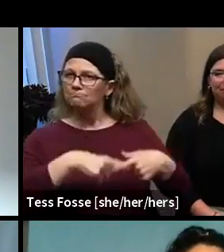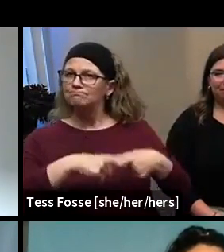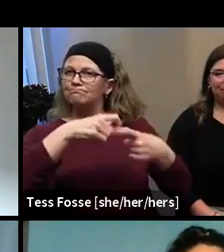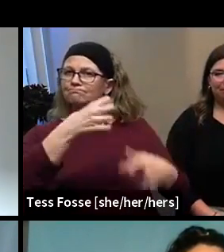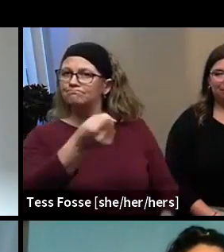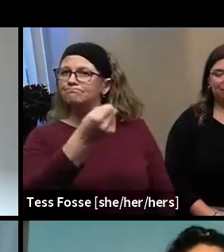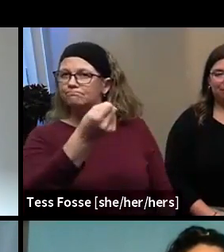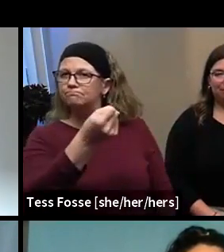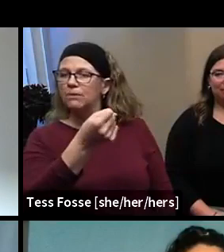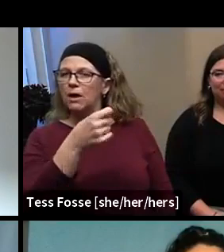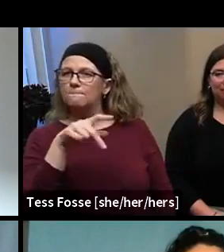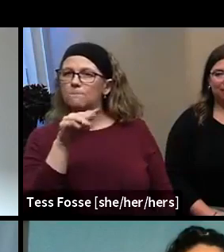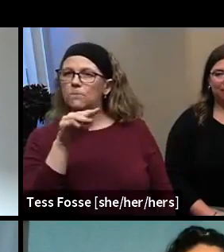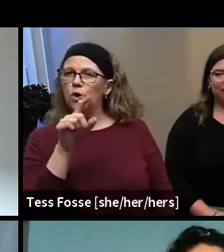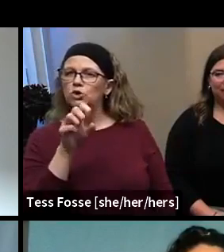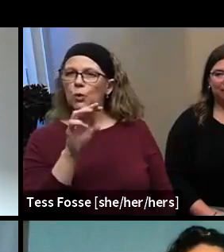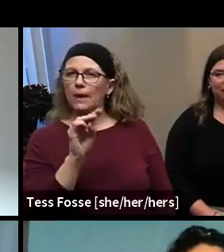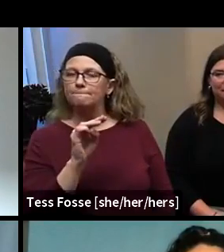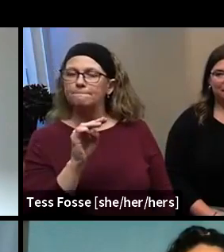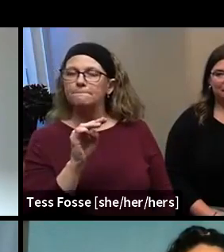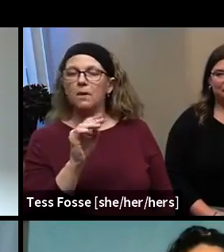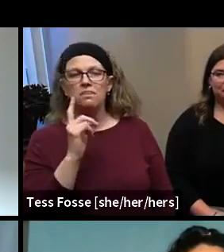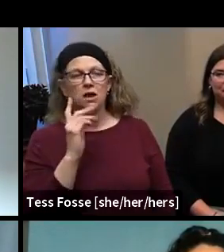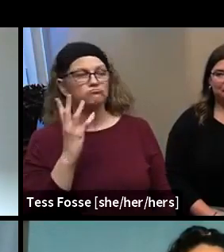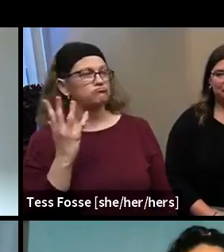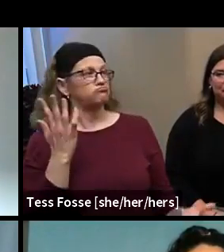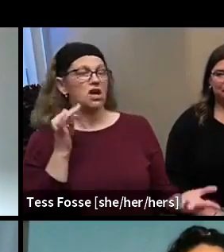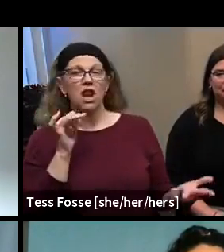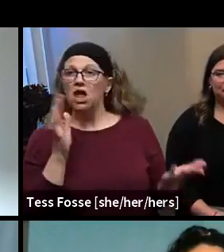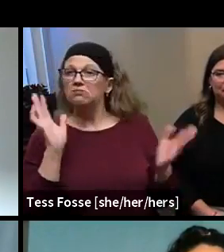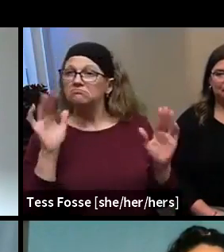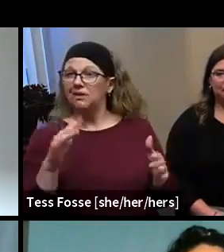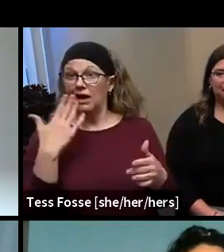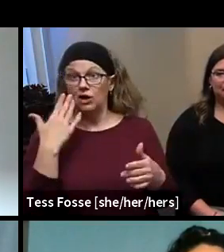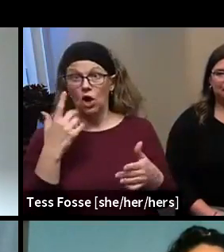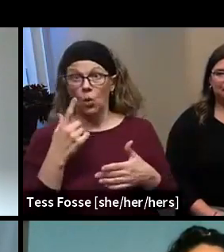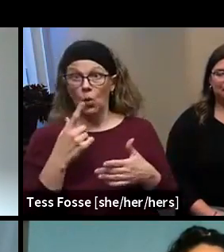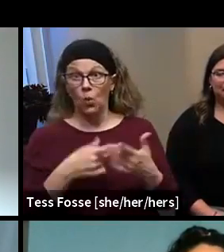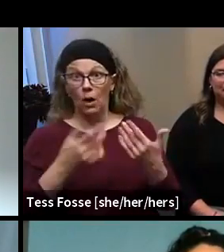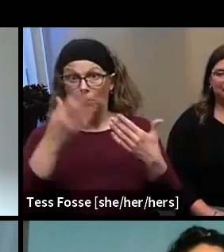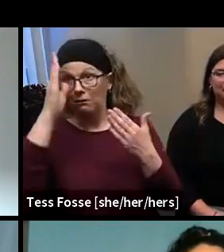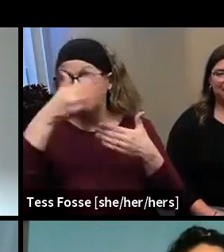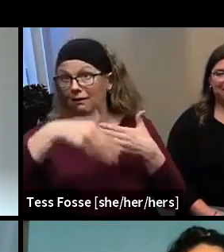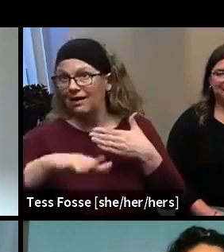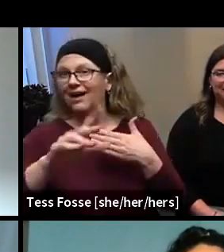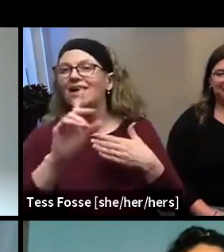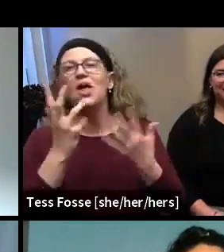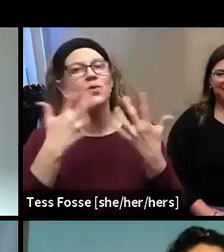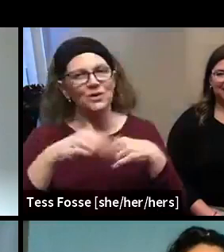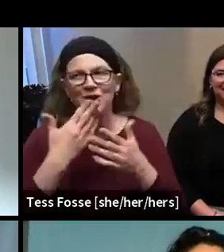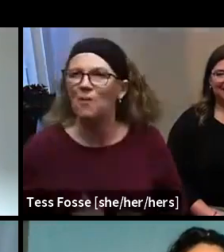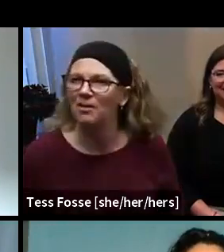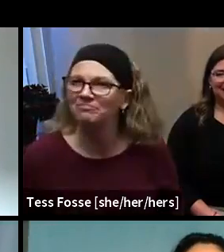moratorium. And I said, okay, let's give this a try, having no idea what I was getting myself into. And it worked out really well.